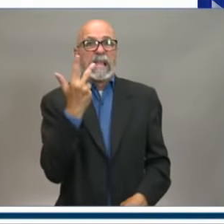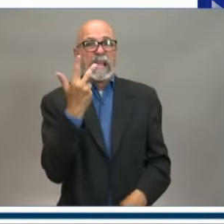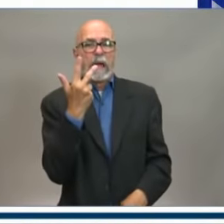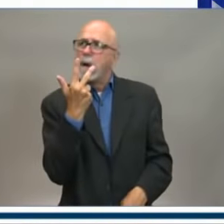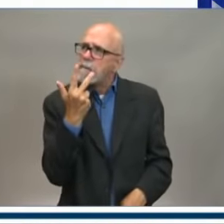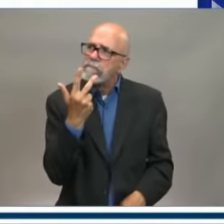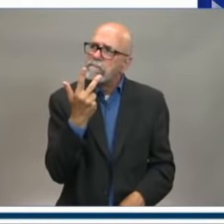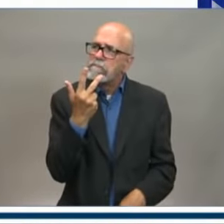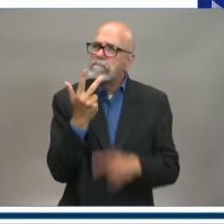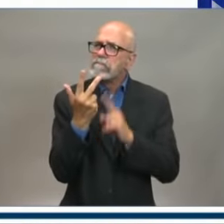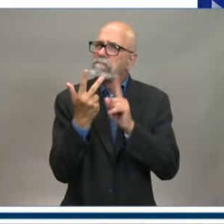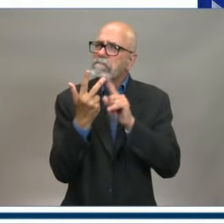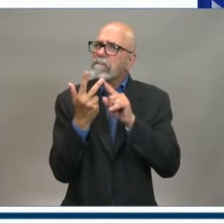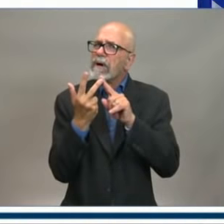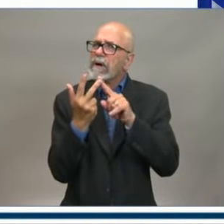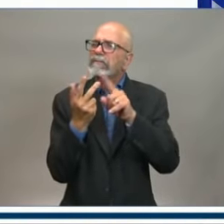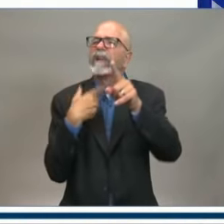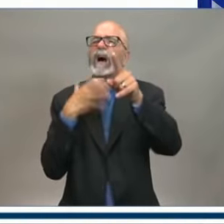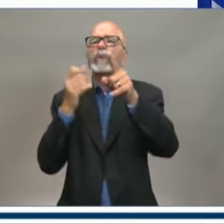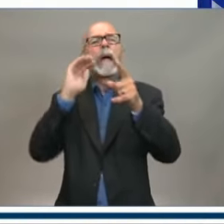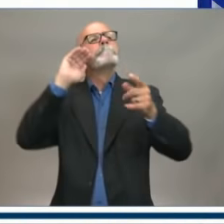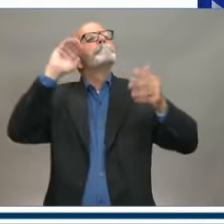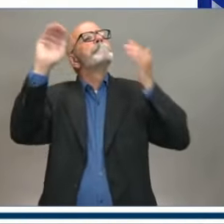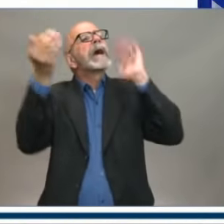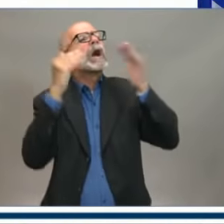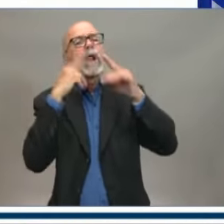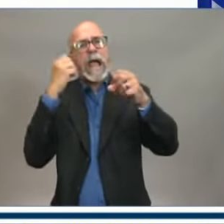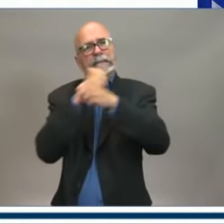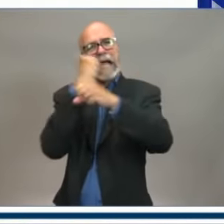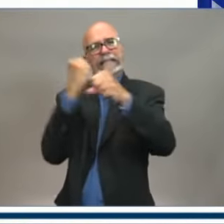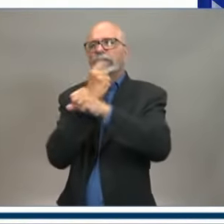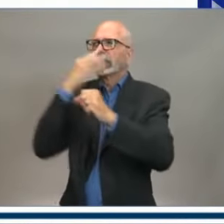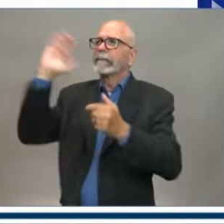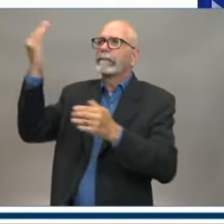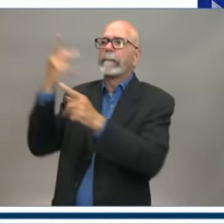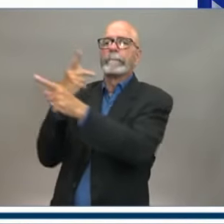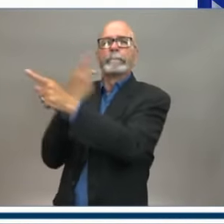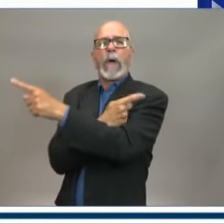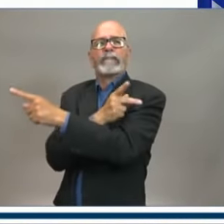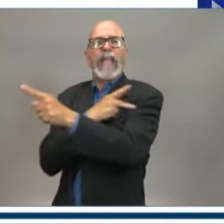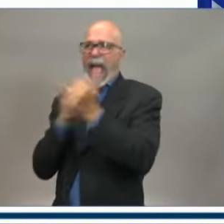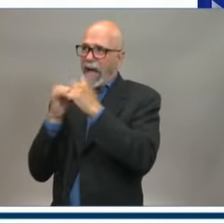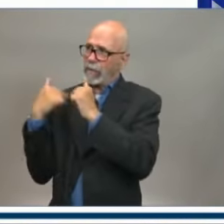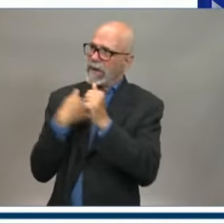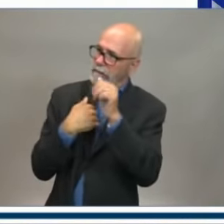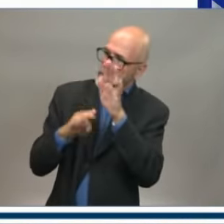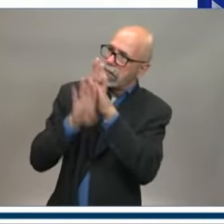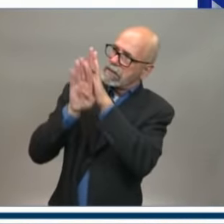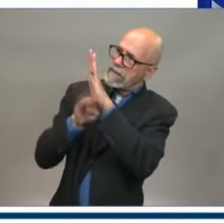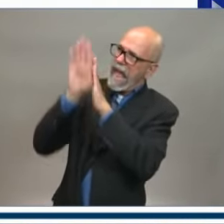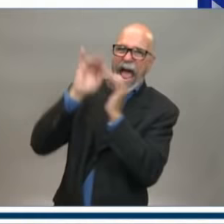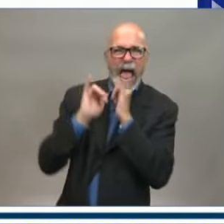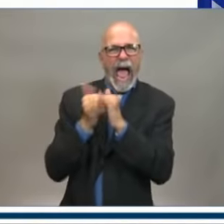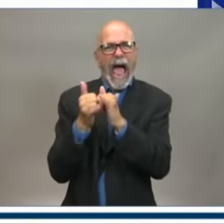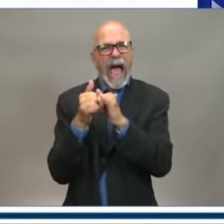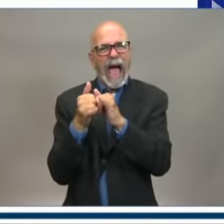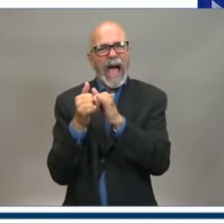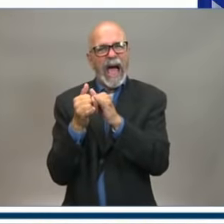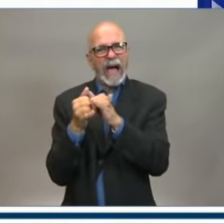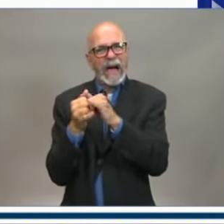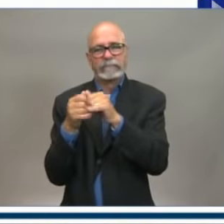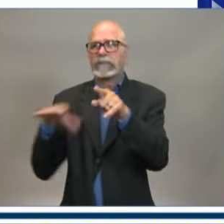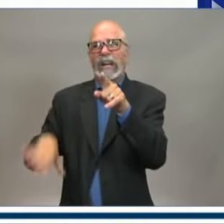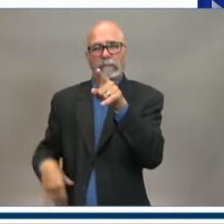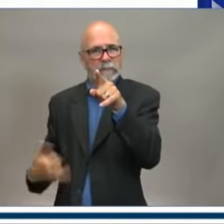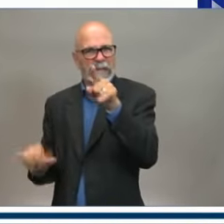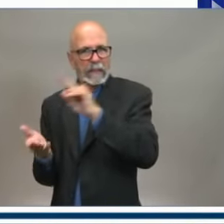can compare the two provinces as far as how the curve is flattened in Newfoundland but still is showing cases, and whether in